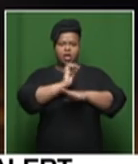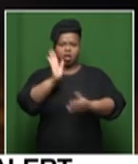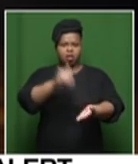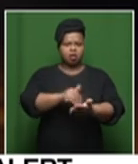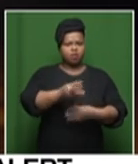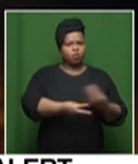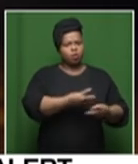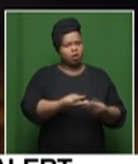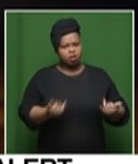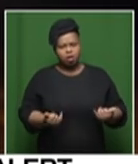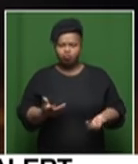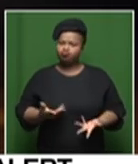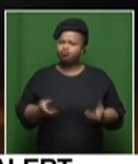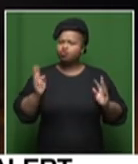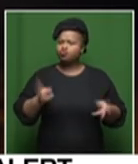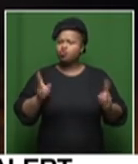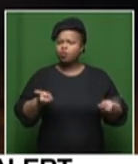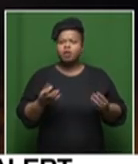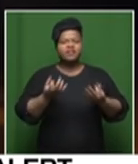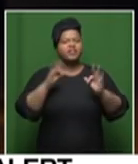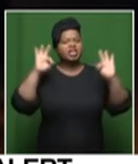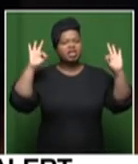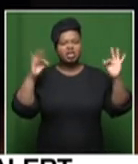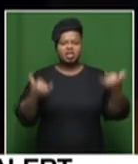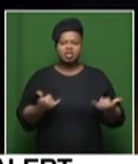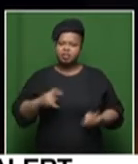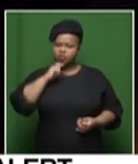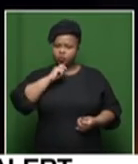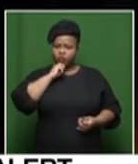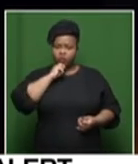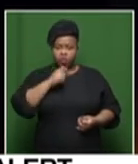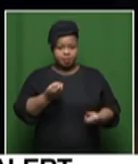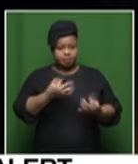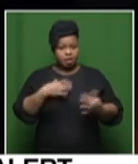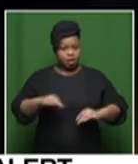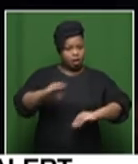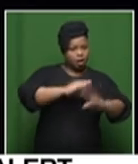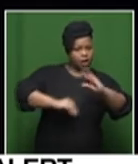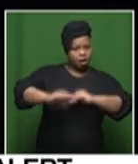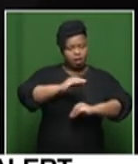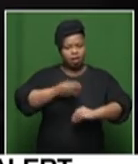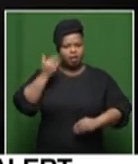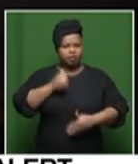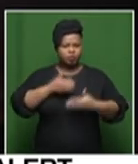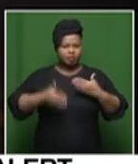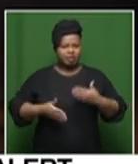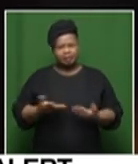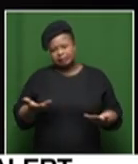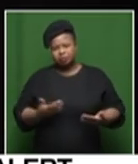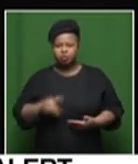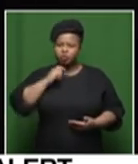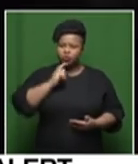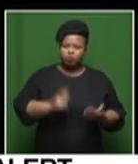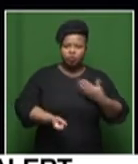morning are going about it quite freely here this morning. So there'd been a lot of speculation over the weekend about exactly what was going to take